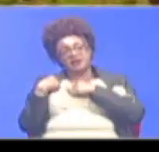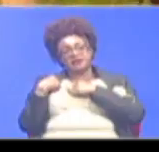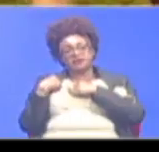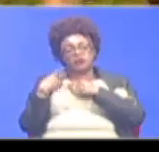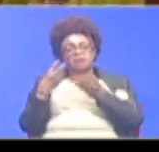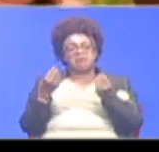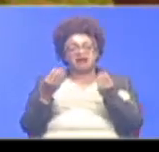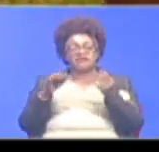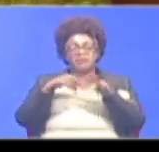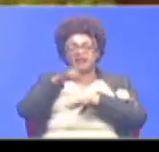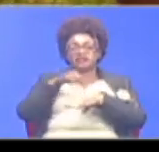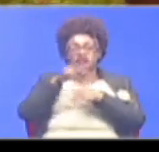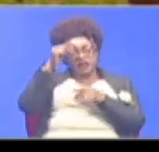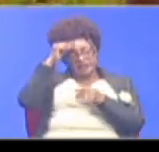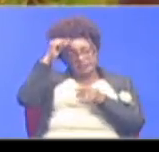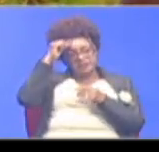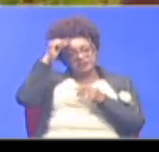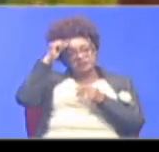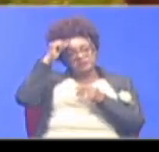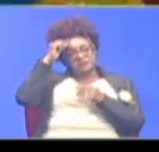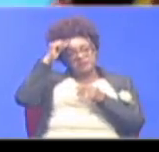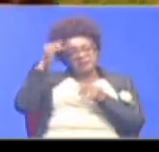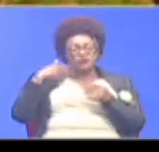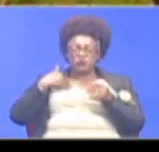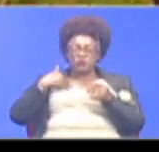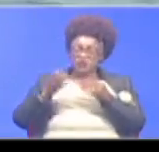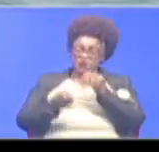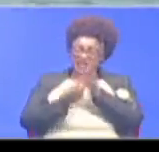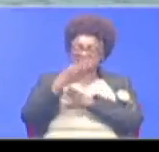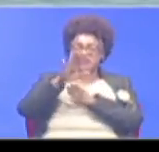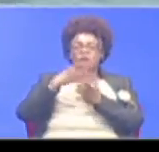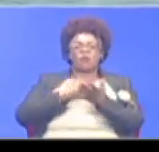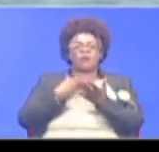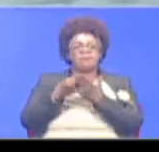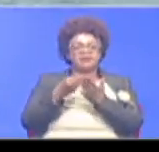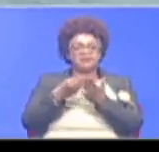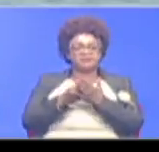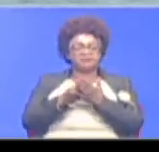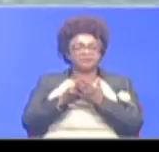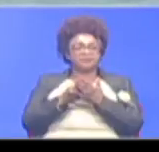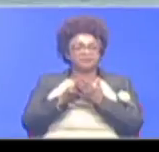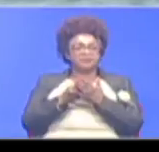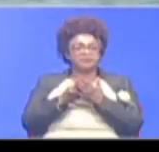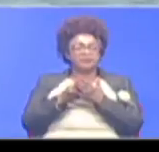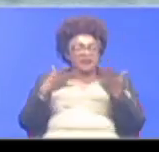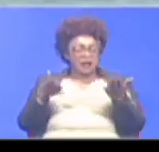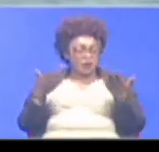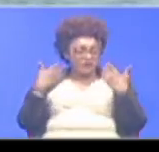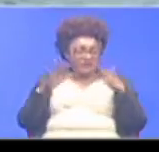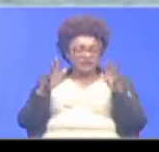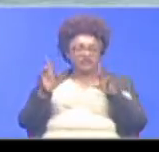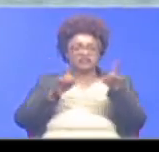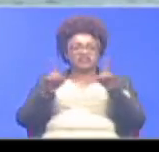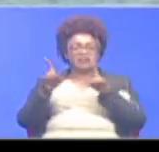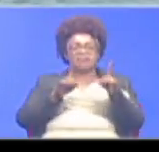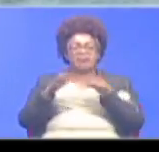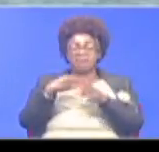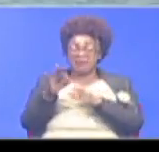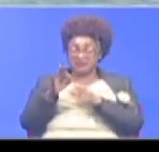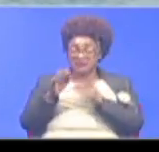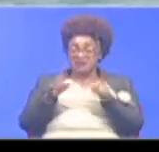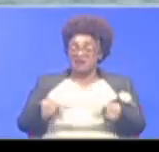from national government. Yeah, they don't want to create their own money. So our small trip has come to an end, but his journey of